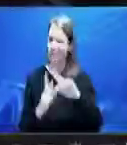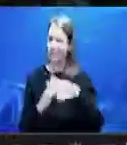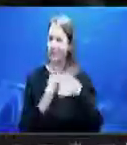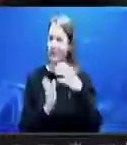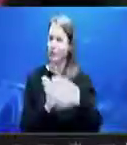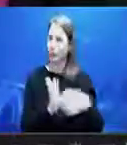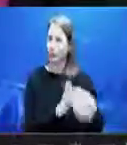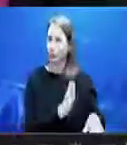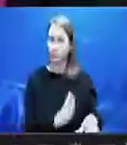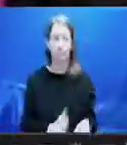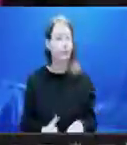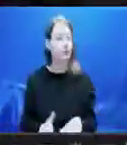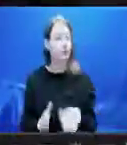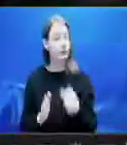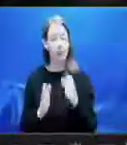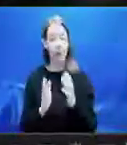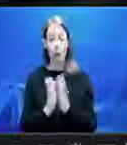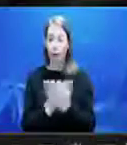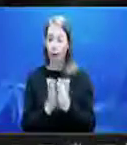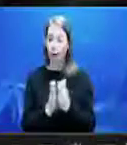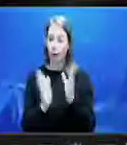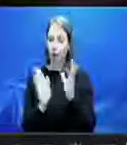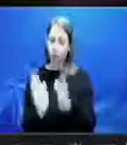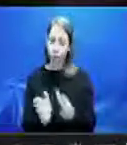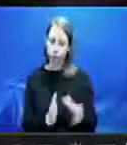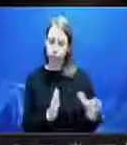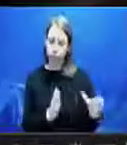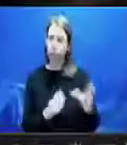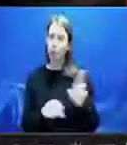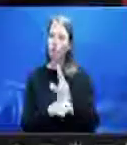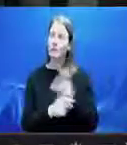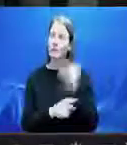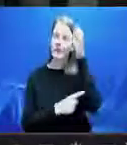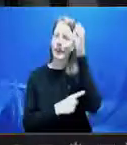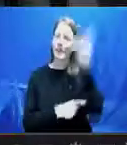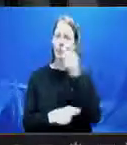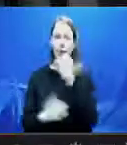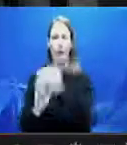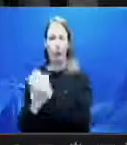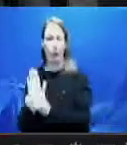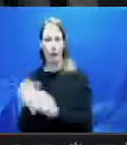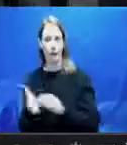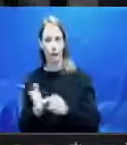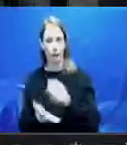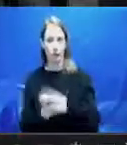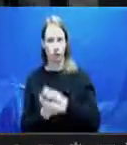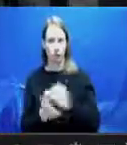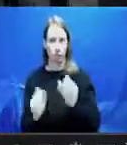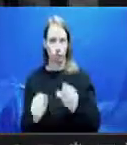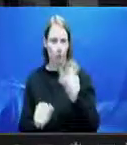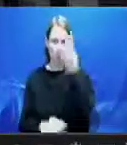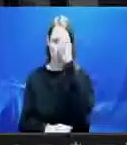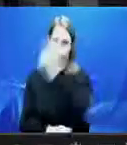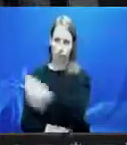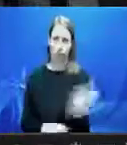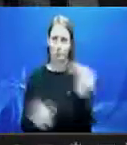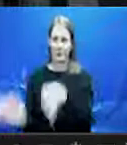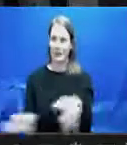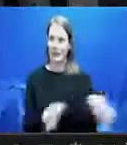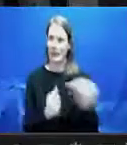concept rather than grade, so states and schools can decide how to shape instruction. These concepts include number and